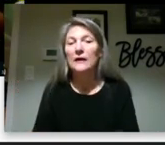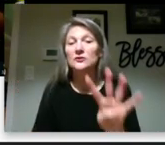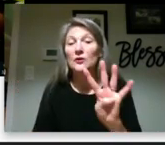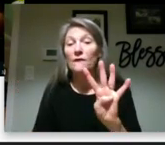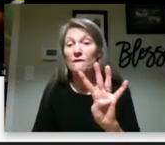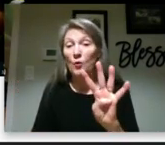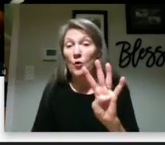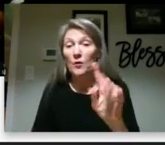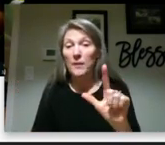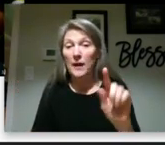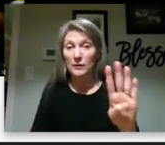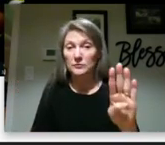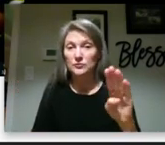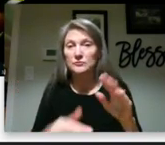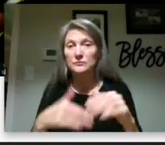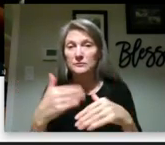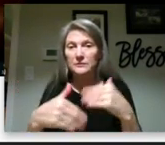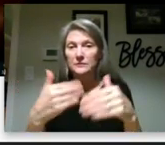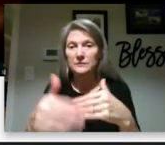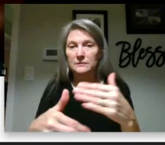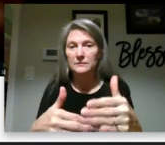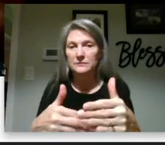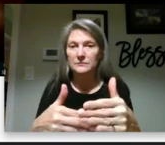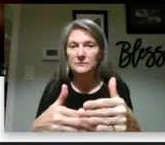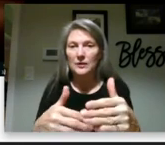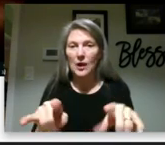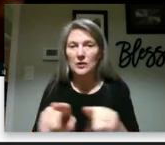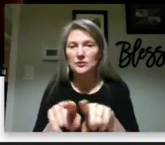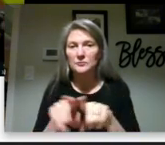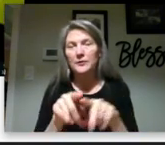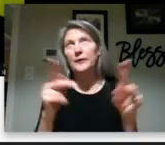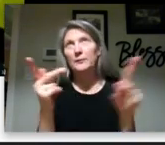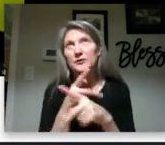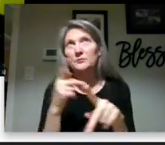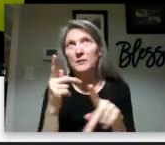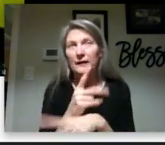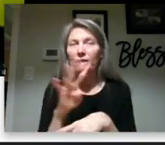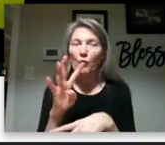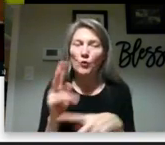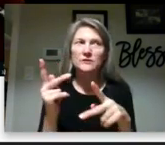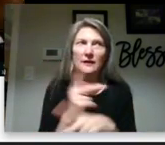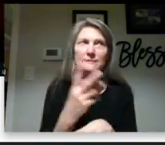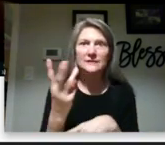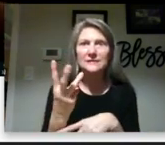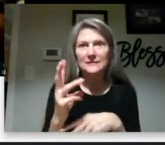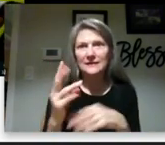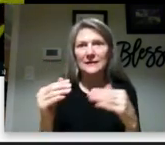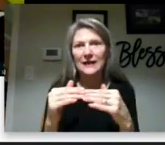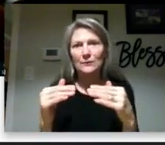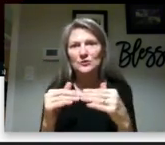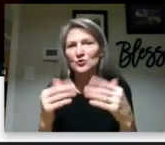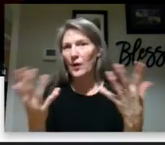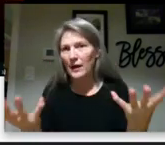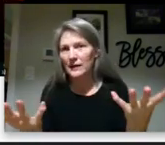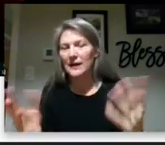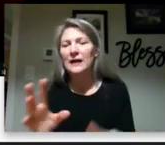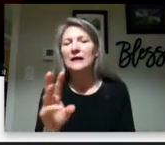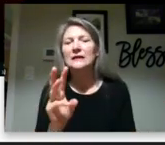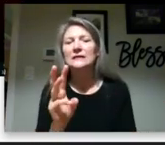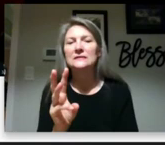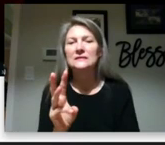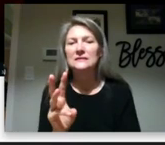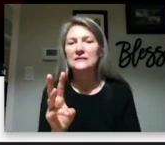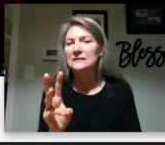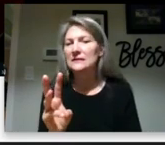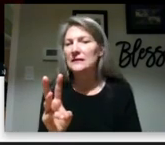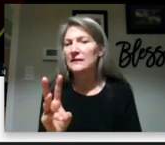And what you're noticing is you're probably thinking, hey, Ms. Sharma, we could also be doing multiplication, and you're absolutely correct, right? 4 pounds, 4 times 16.